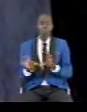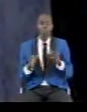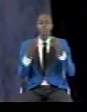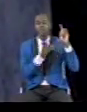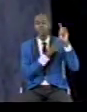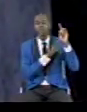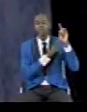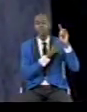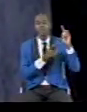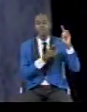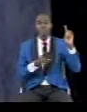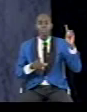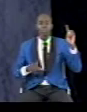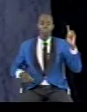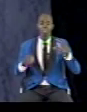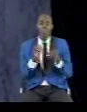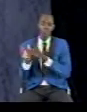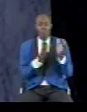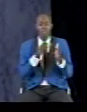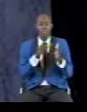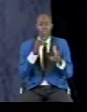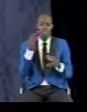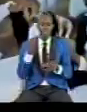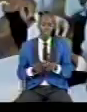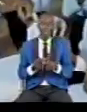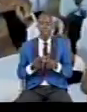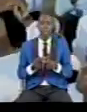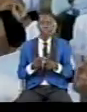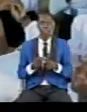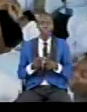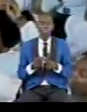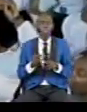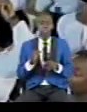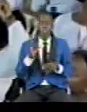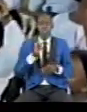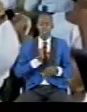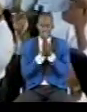In Jesus' name I pray.